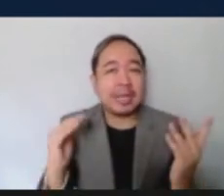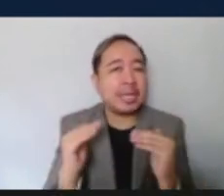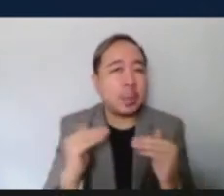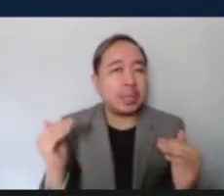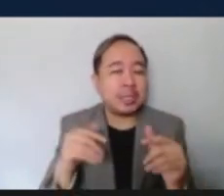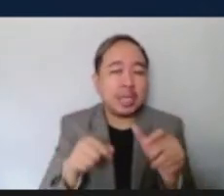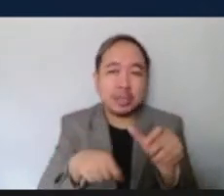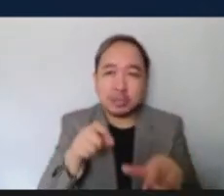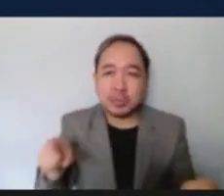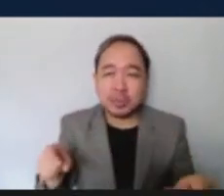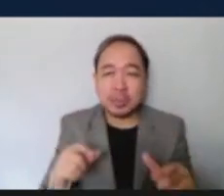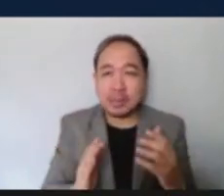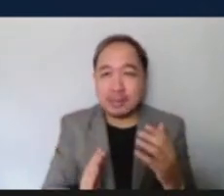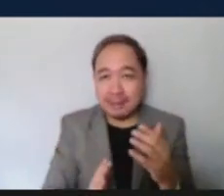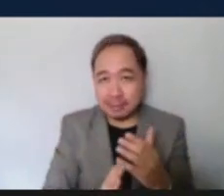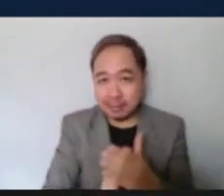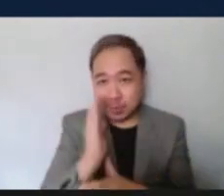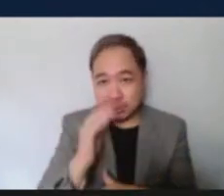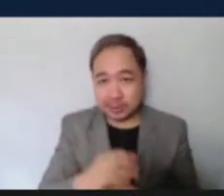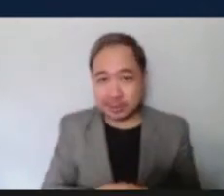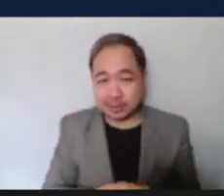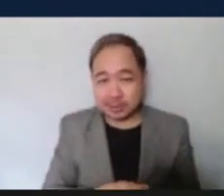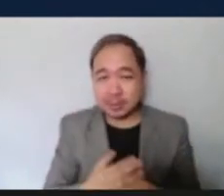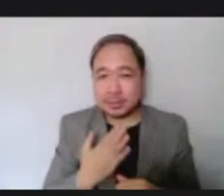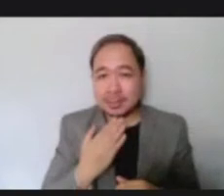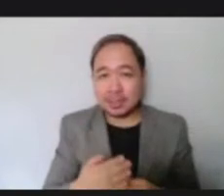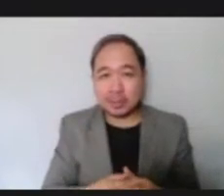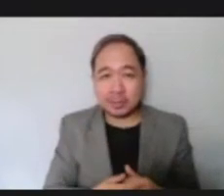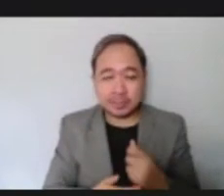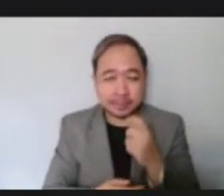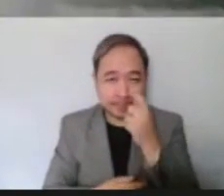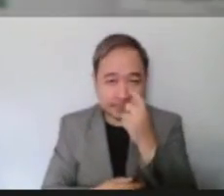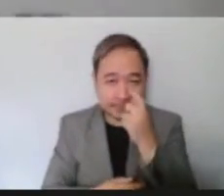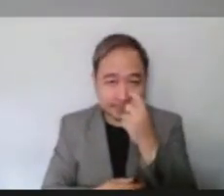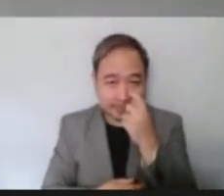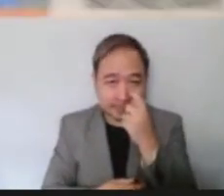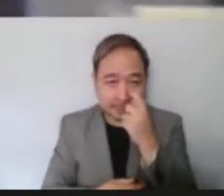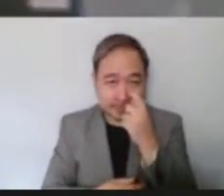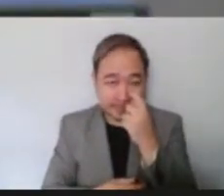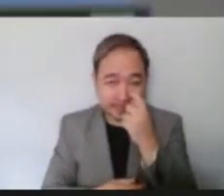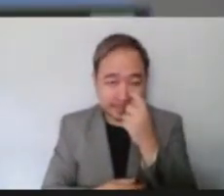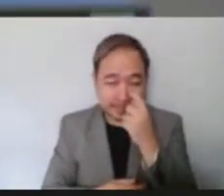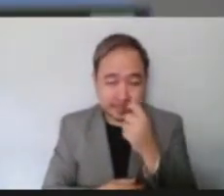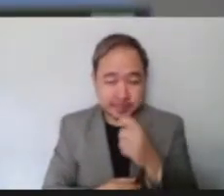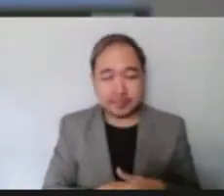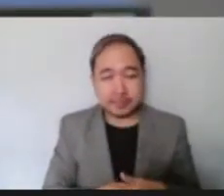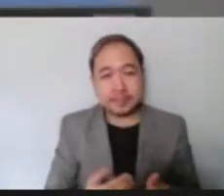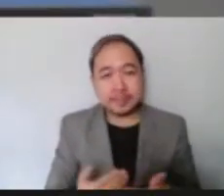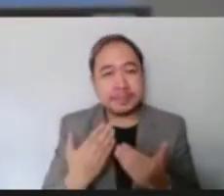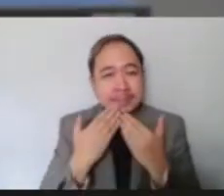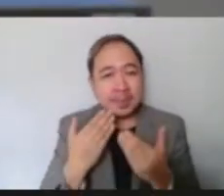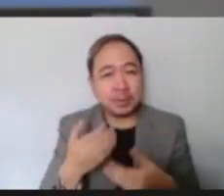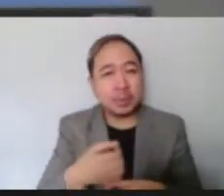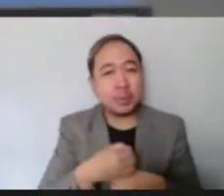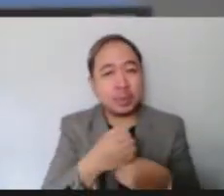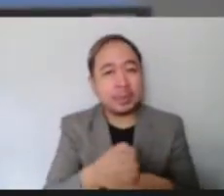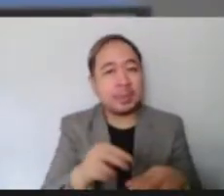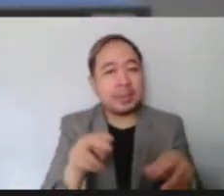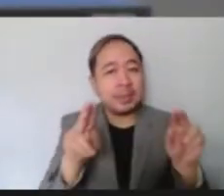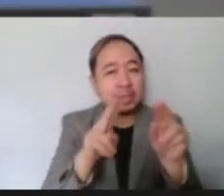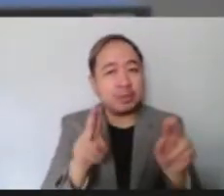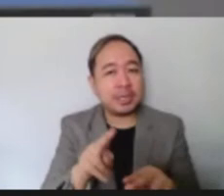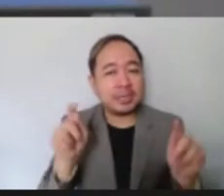equality and rights thank you I thank the representative of the International Federation of social